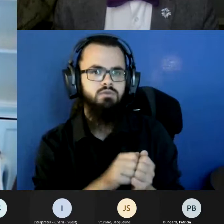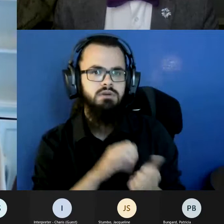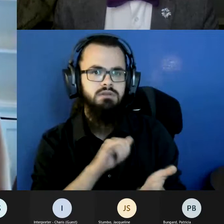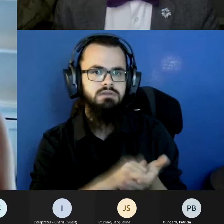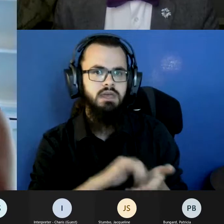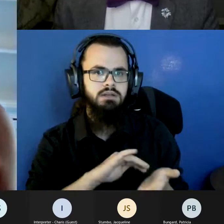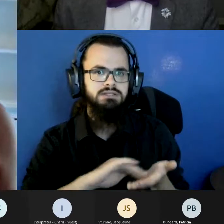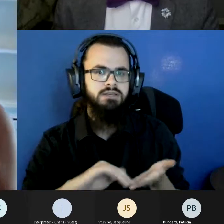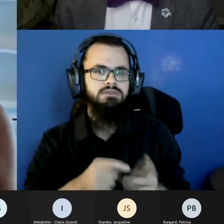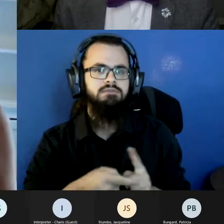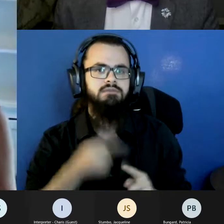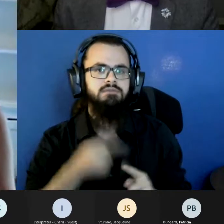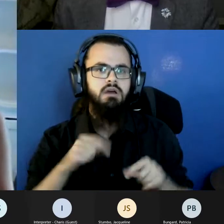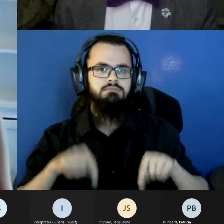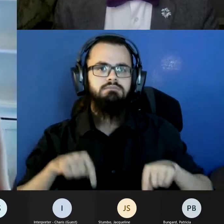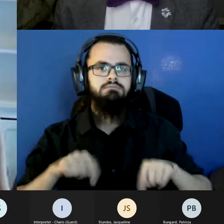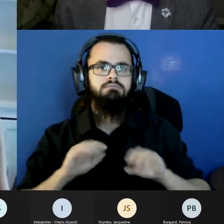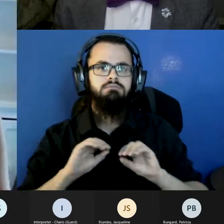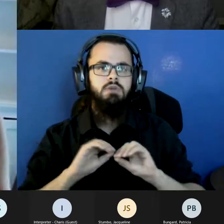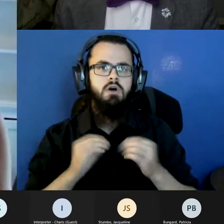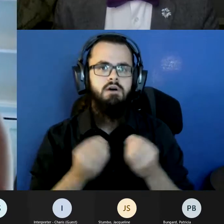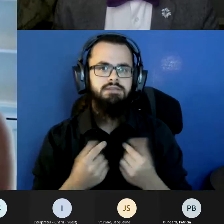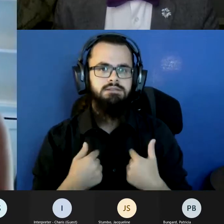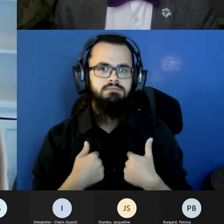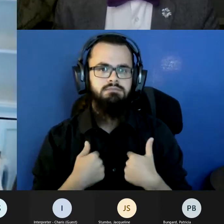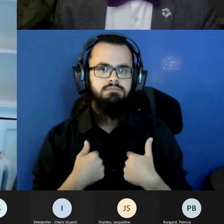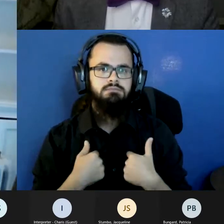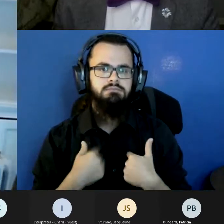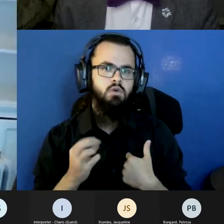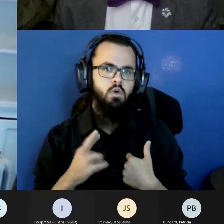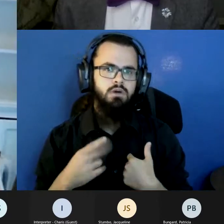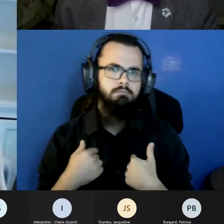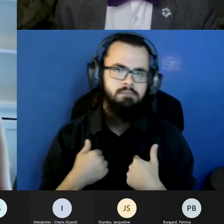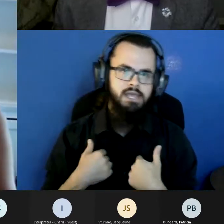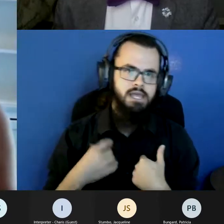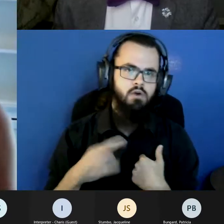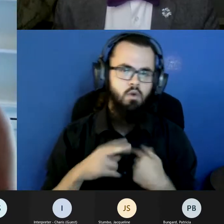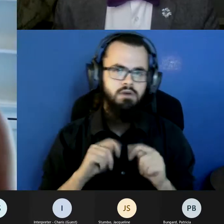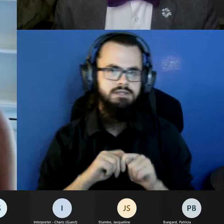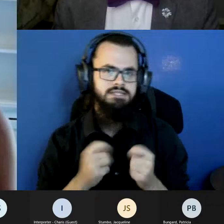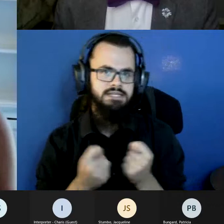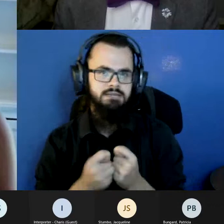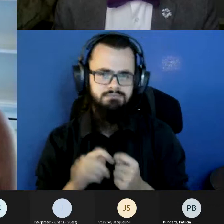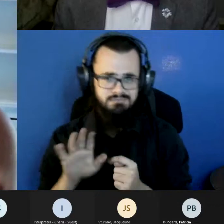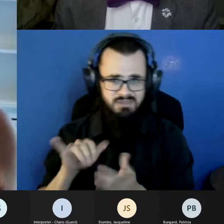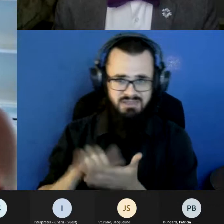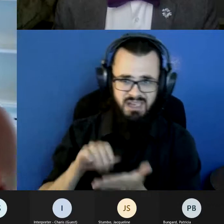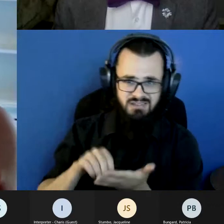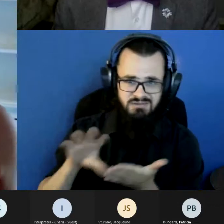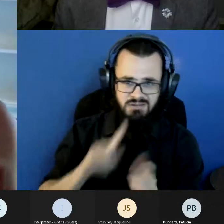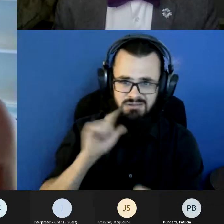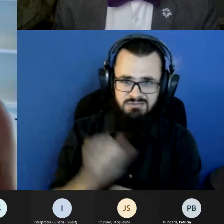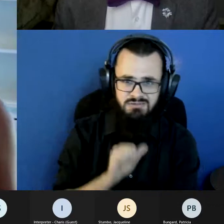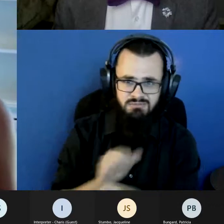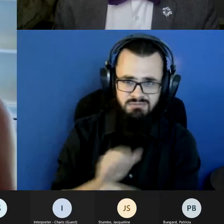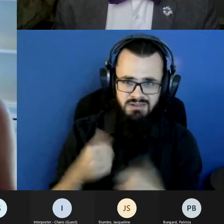our office, or you can check with me or our team, and we can let you know if that's the case.